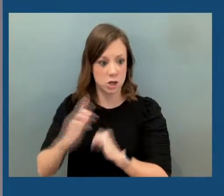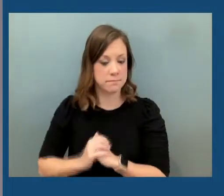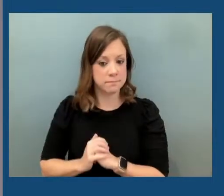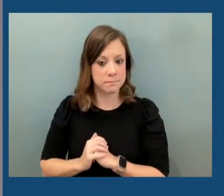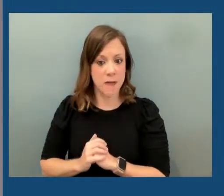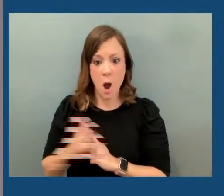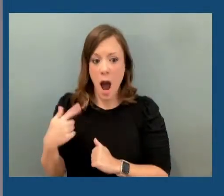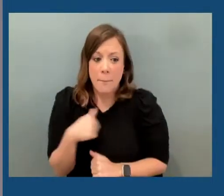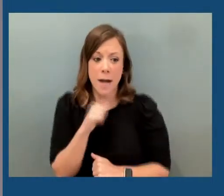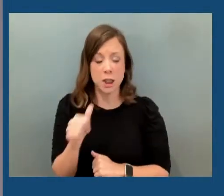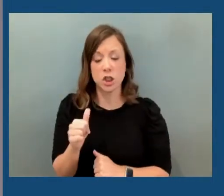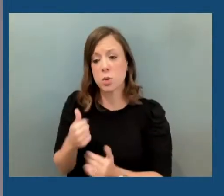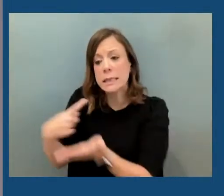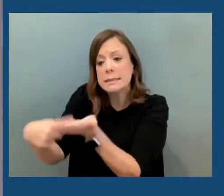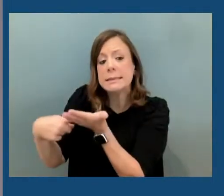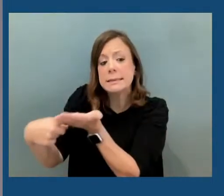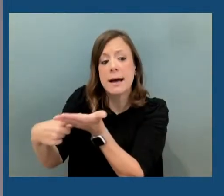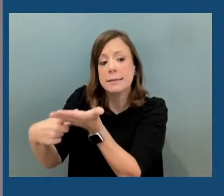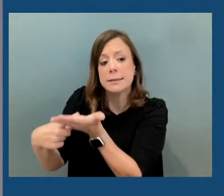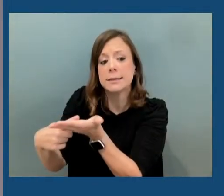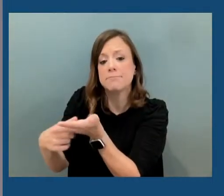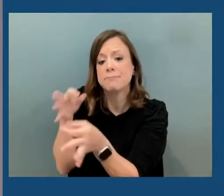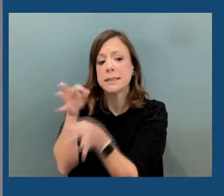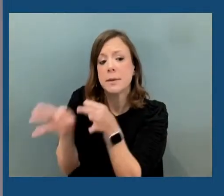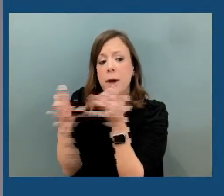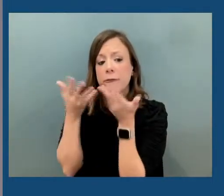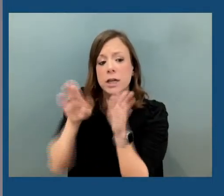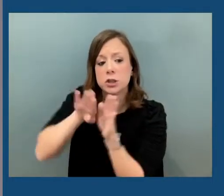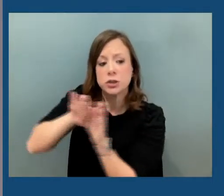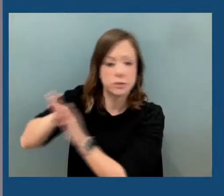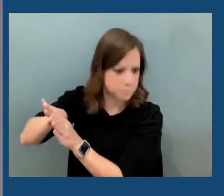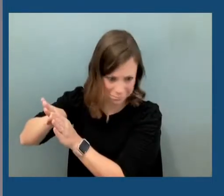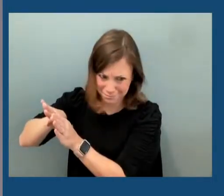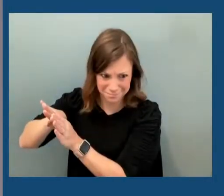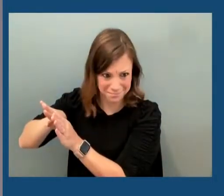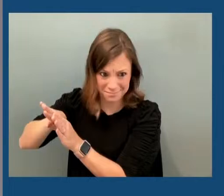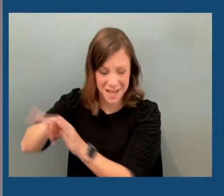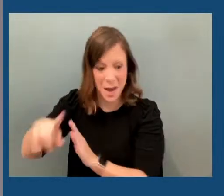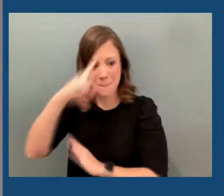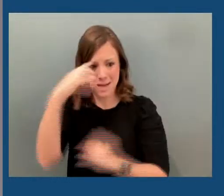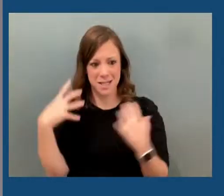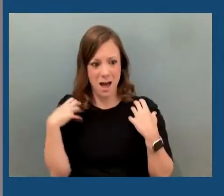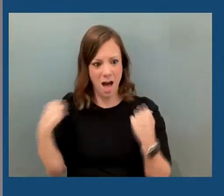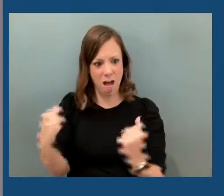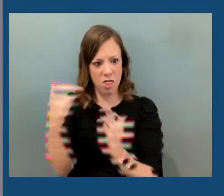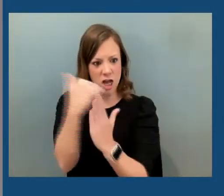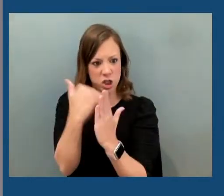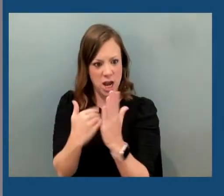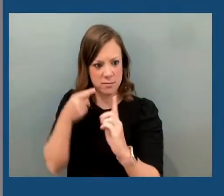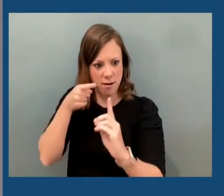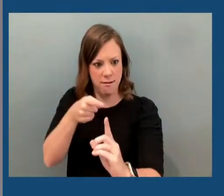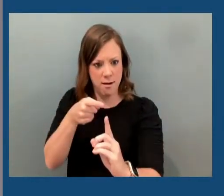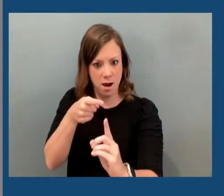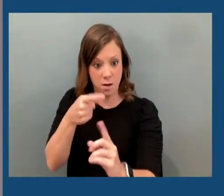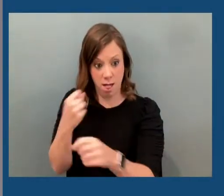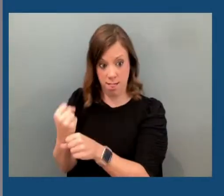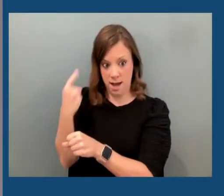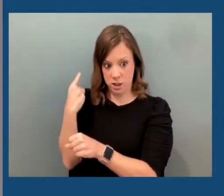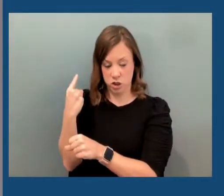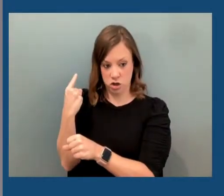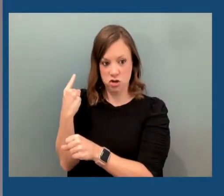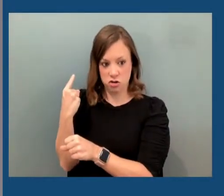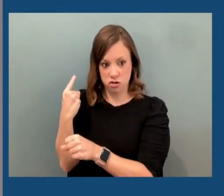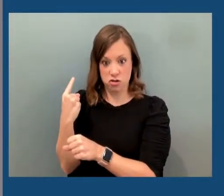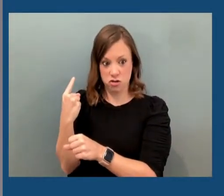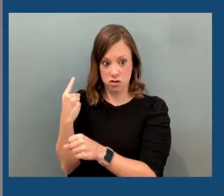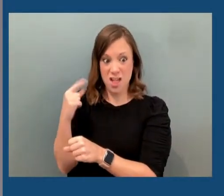around and talk about it. My mental health agenda, which I unveiled last year, was bold.